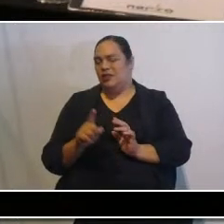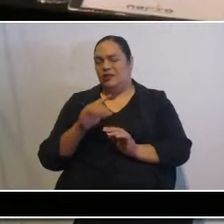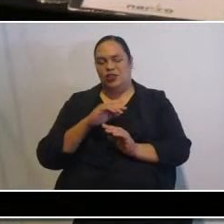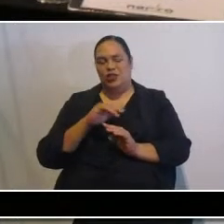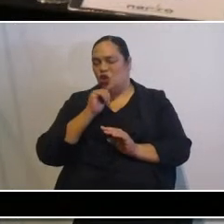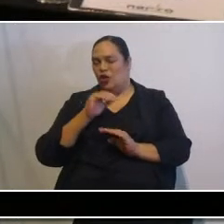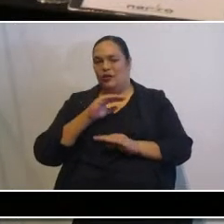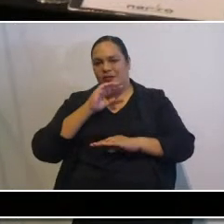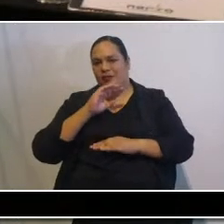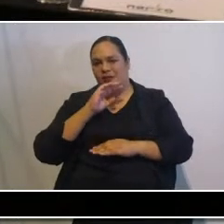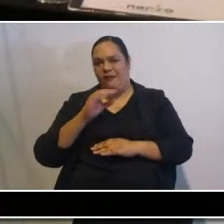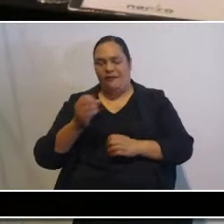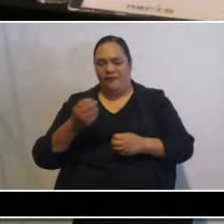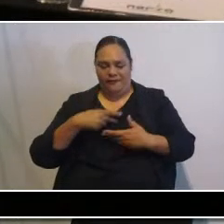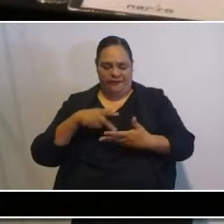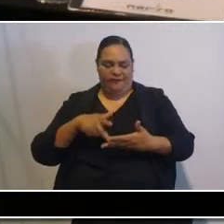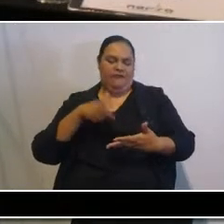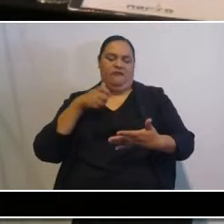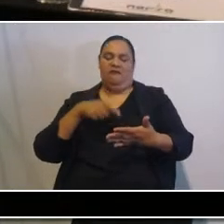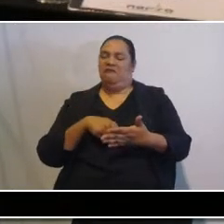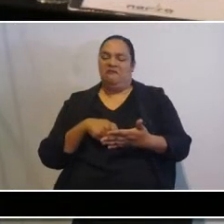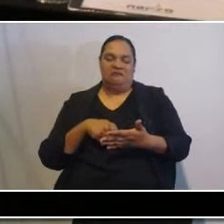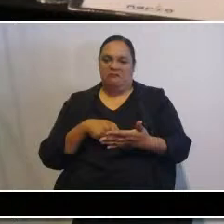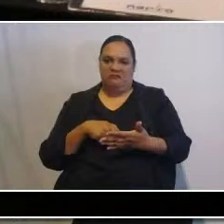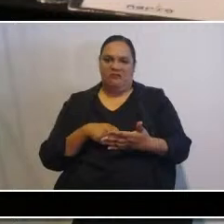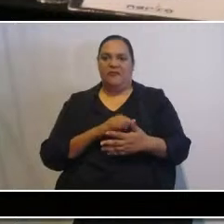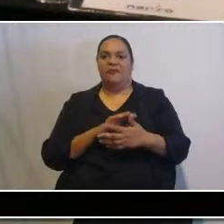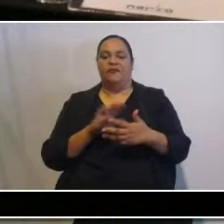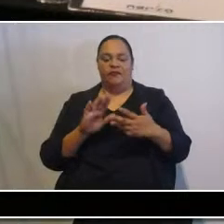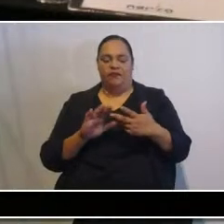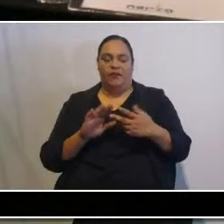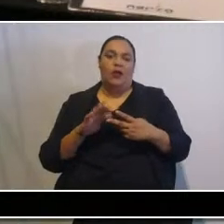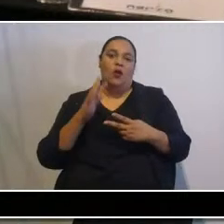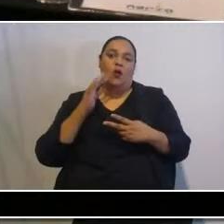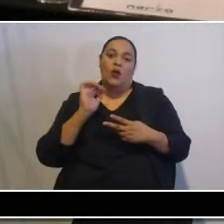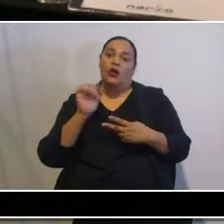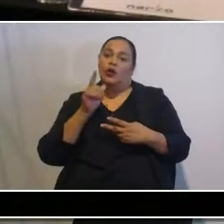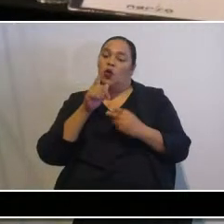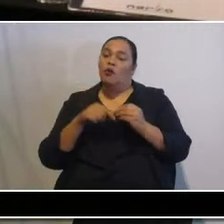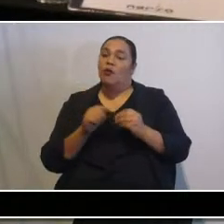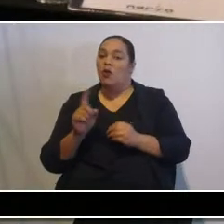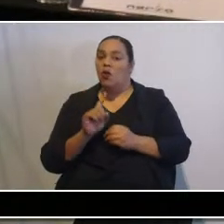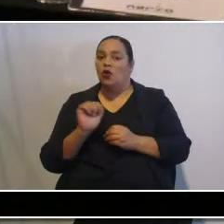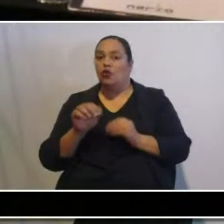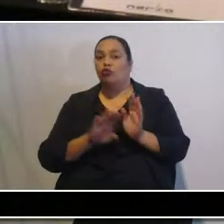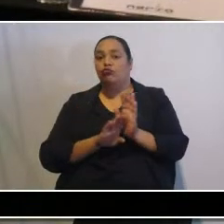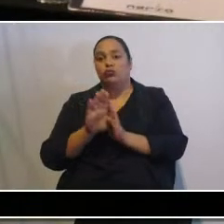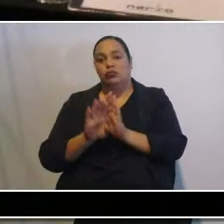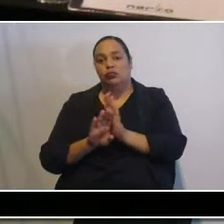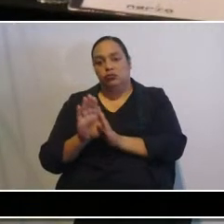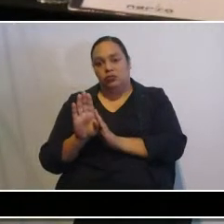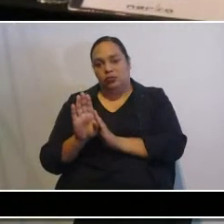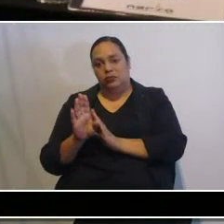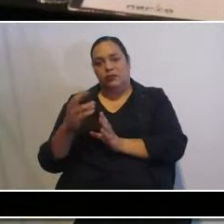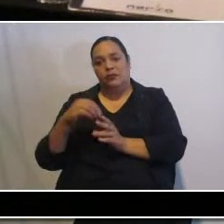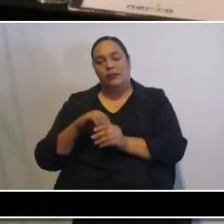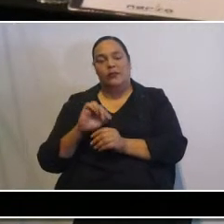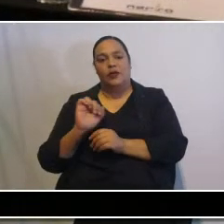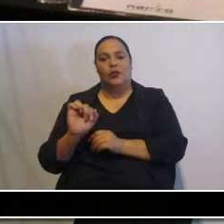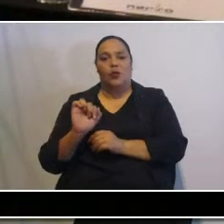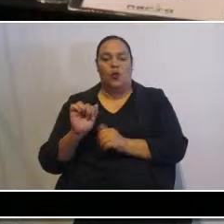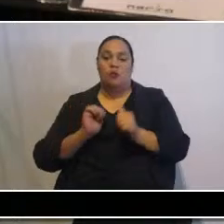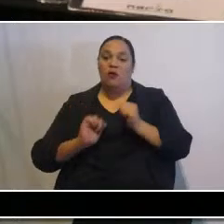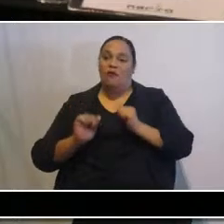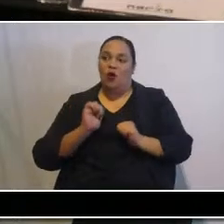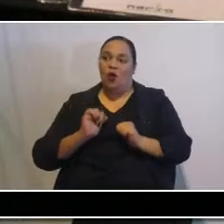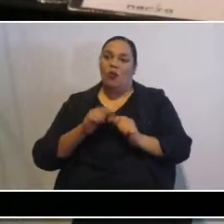sufficient in my view. And secondly, when you are talking about the improvements in your